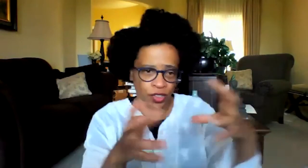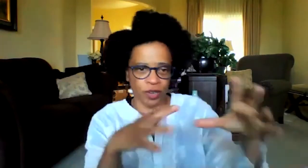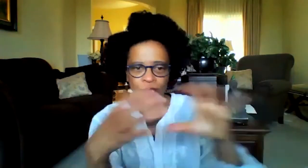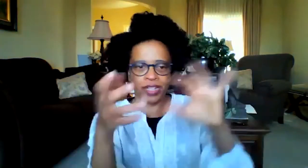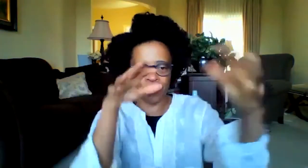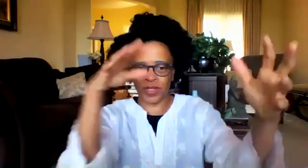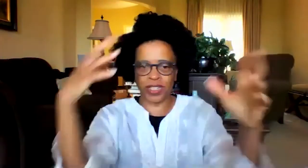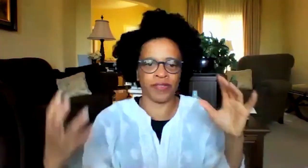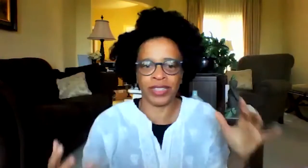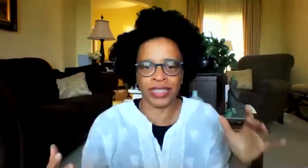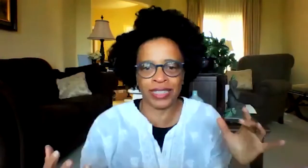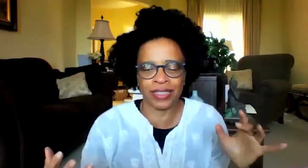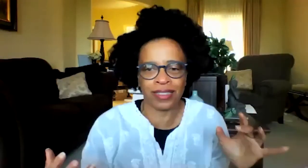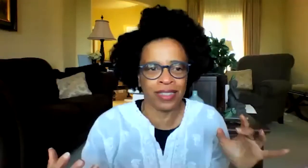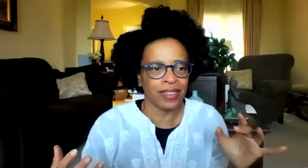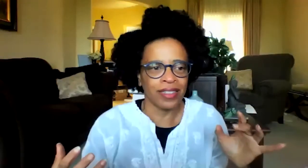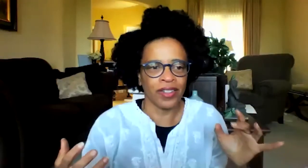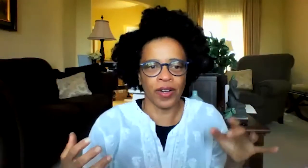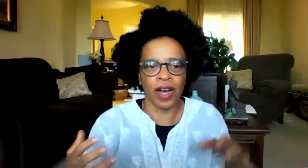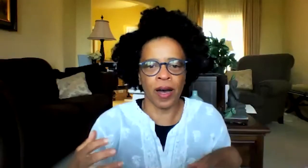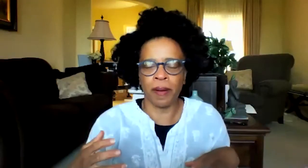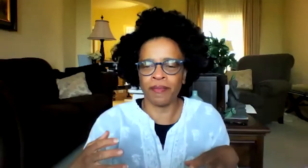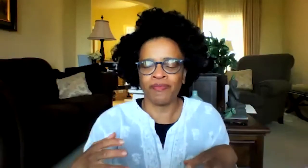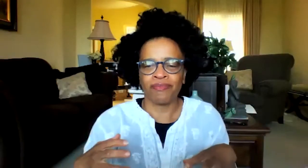backgrounds to look at race through these different lenses.